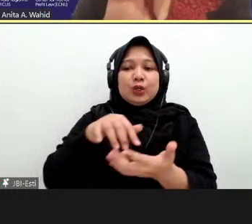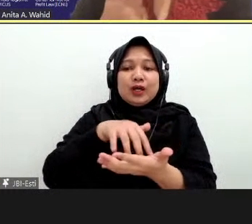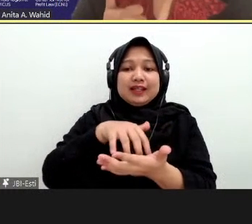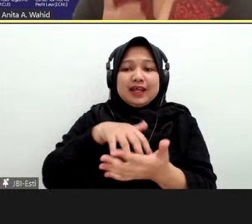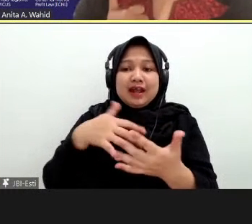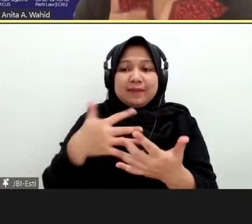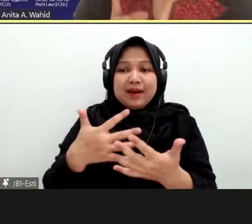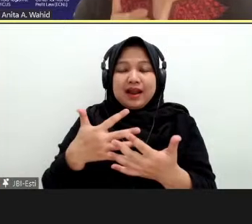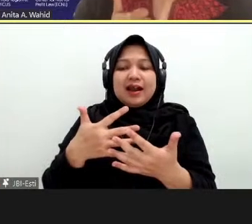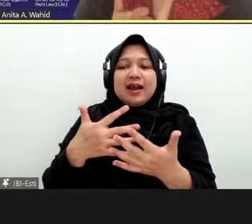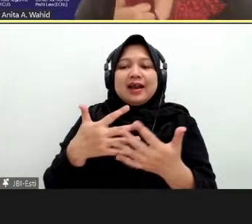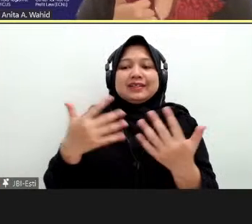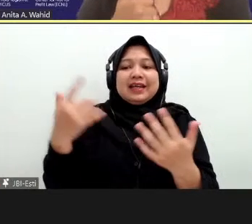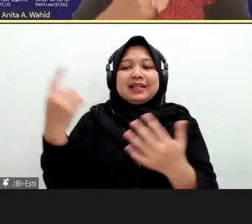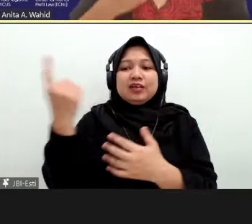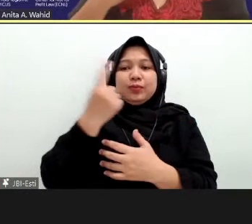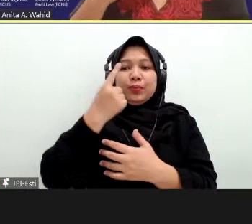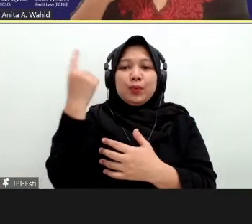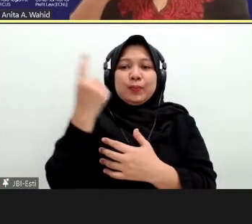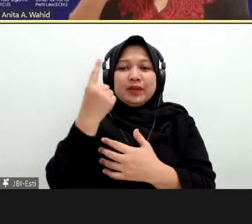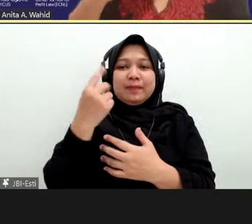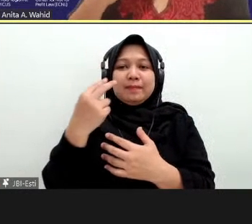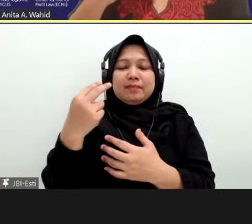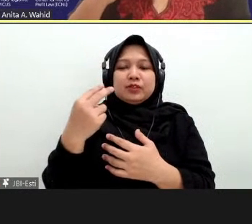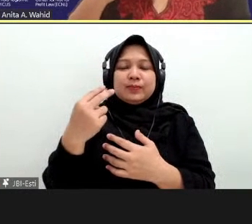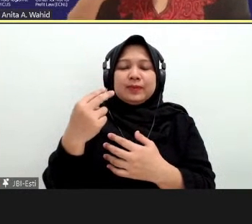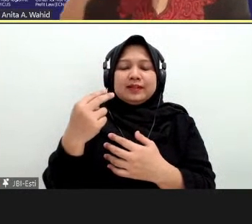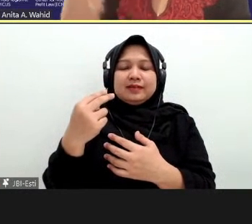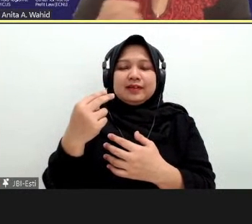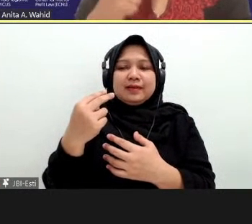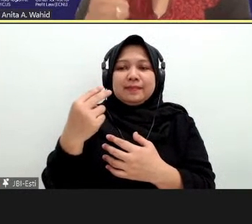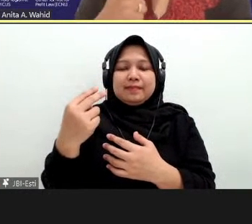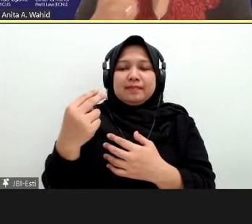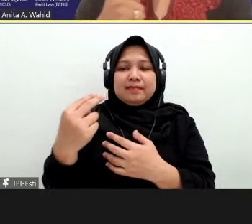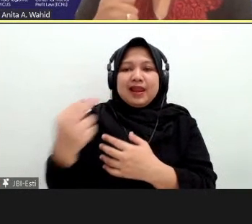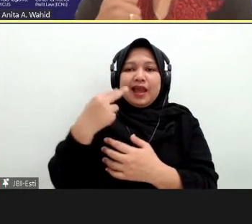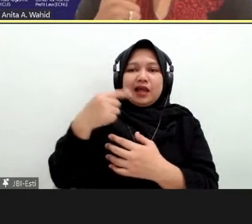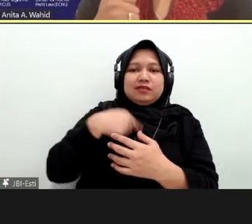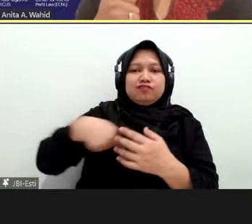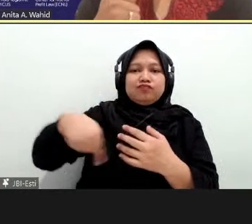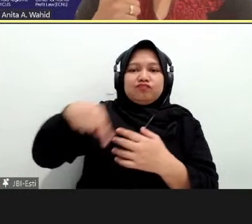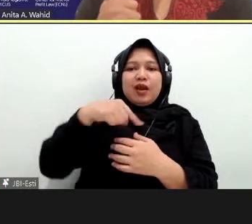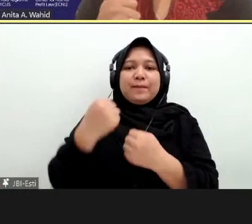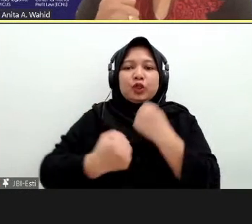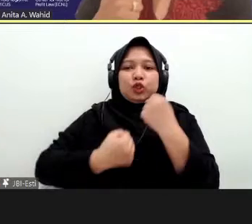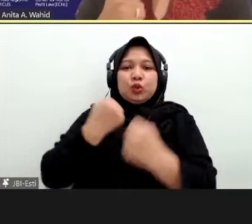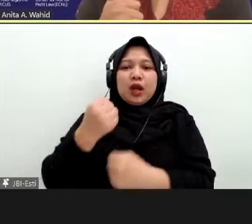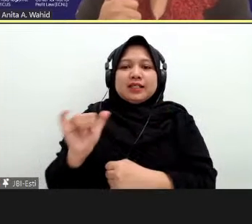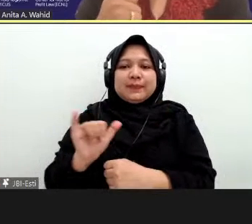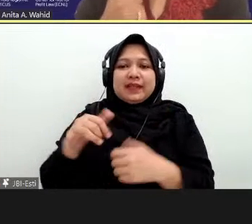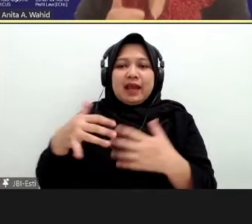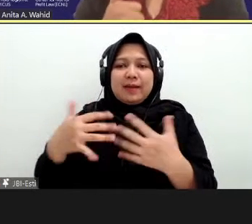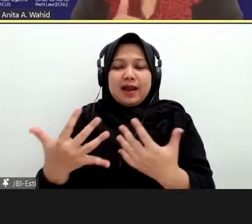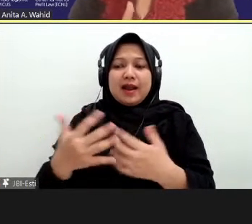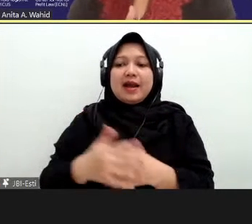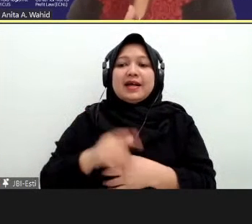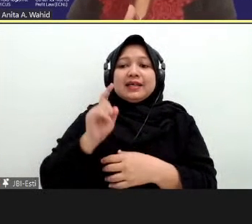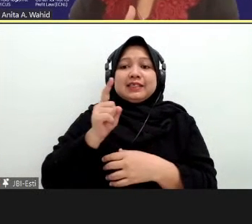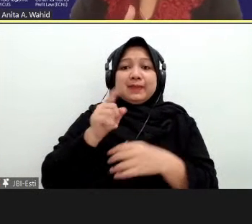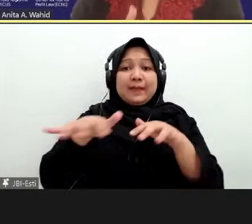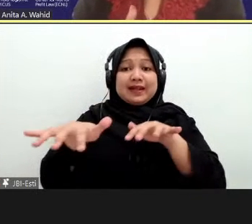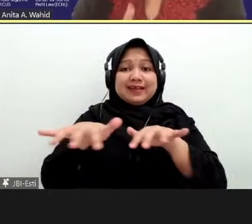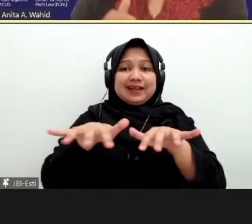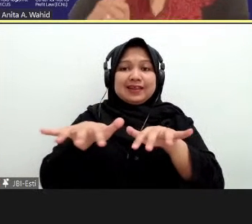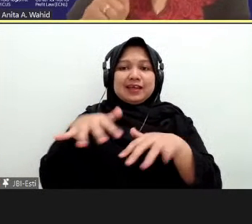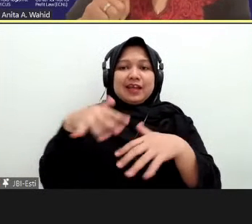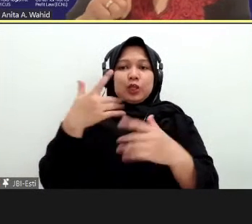or vulnerable. How the society look upon our struggling or efforts with these multi